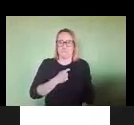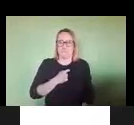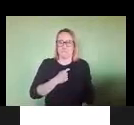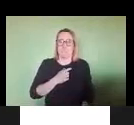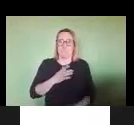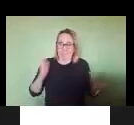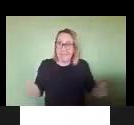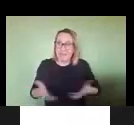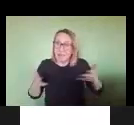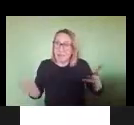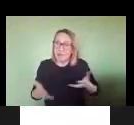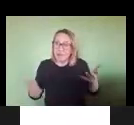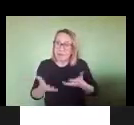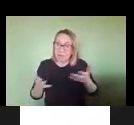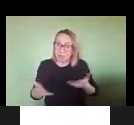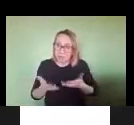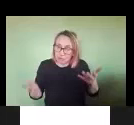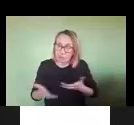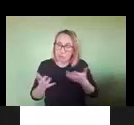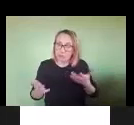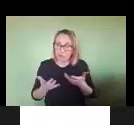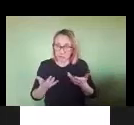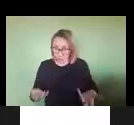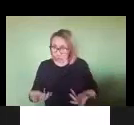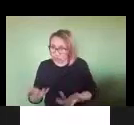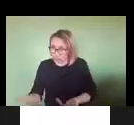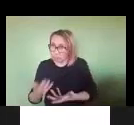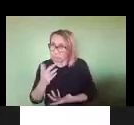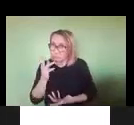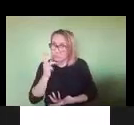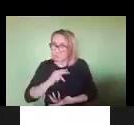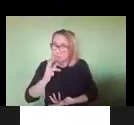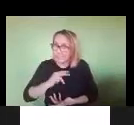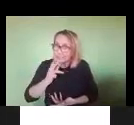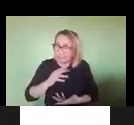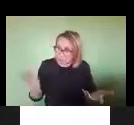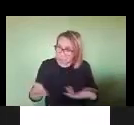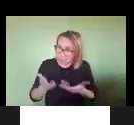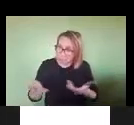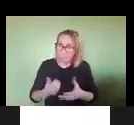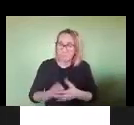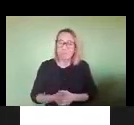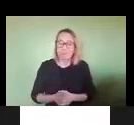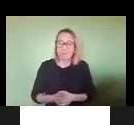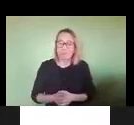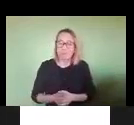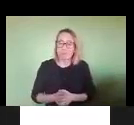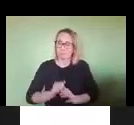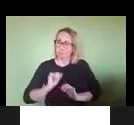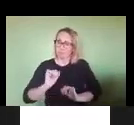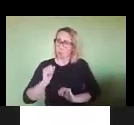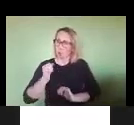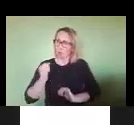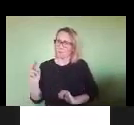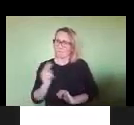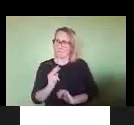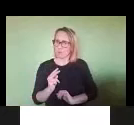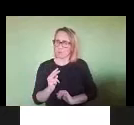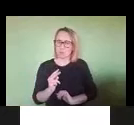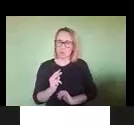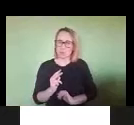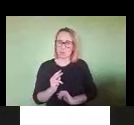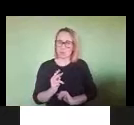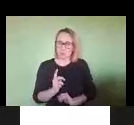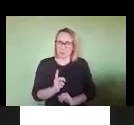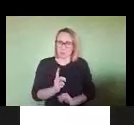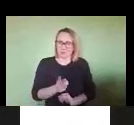them. Encourage them to speak. Encourage them to talk. And that's a Speak your benefit. mind. That's a benefit of staying digitally That